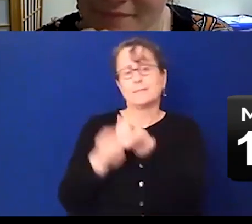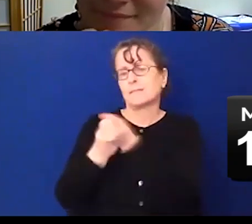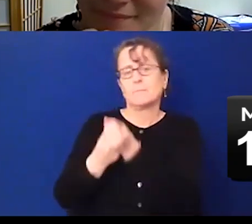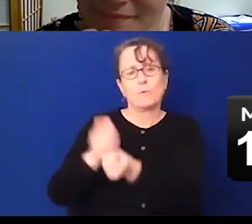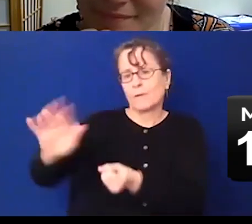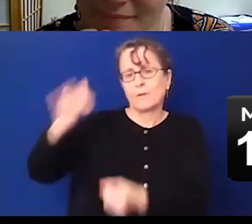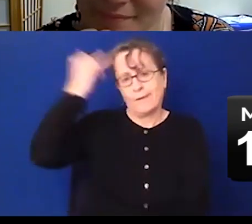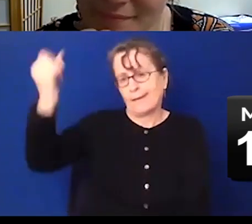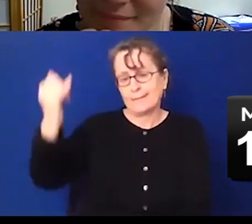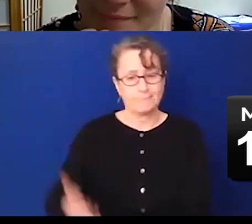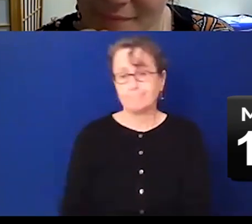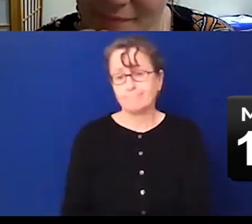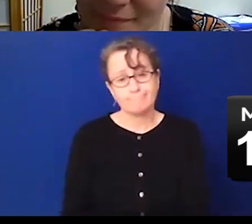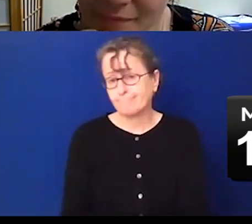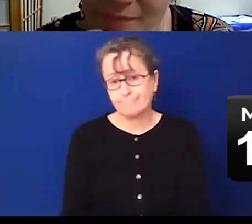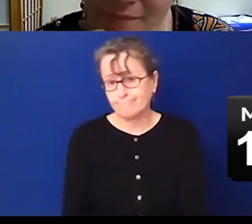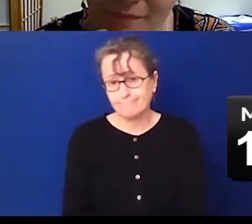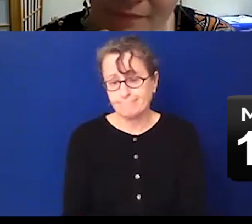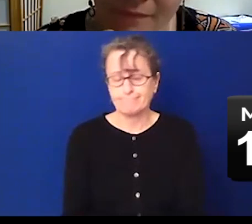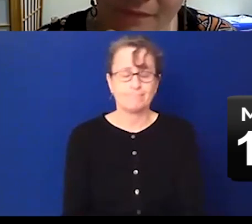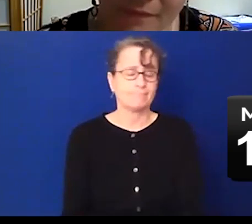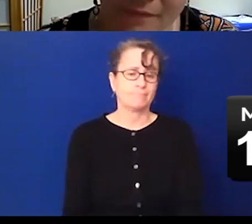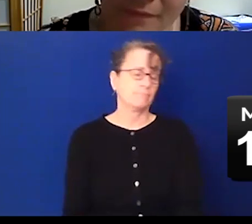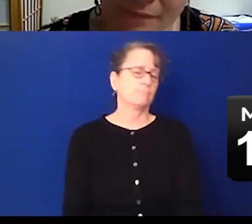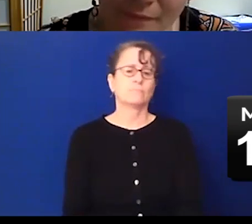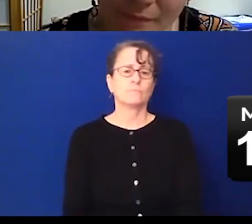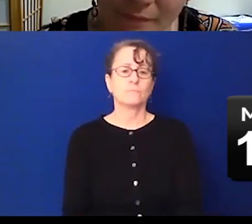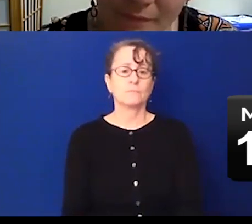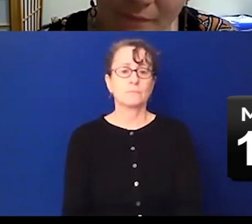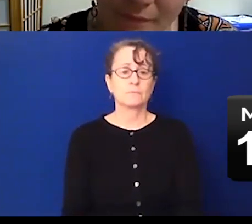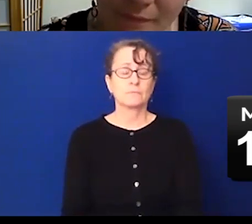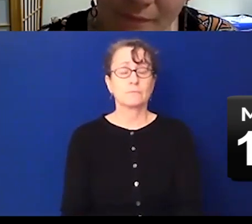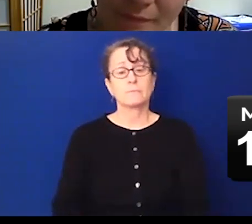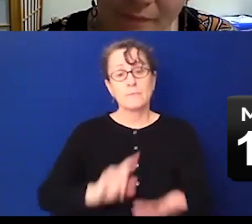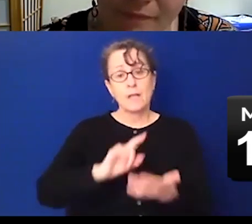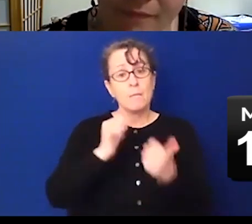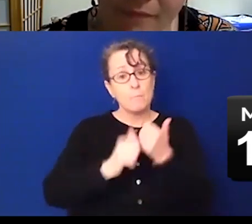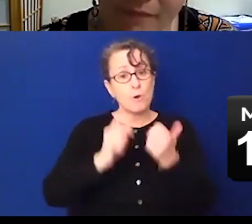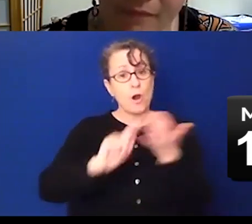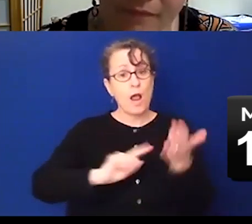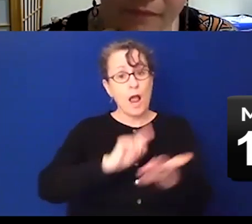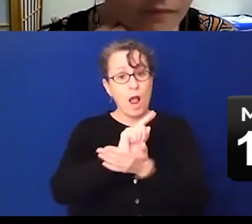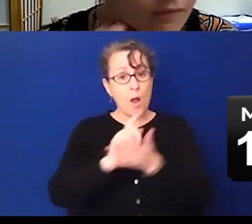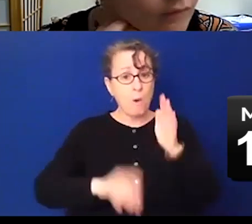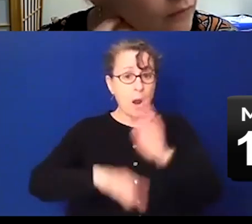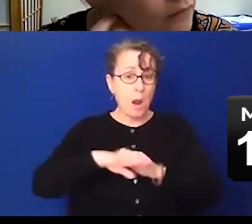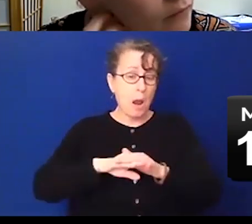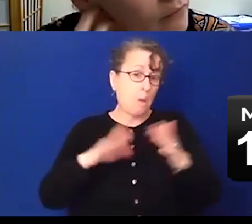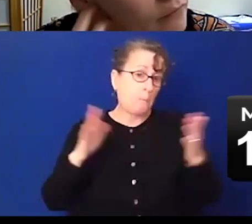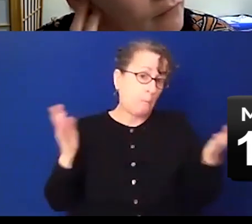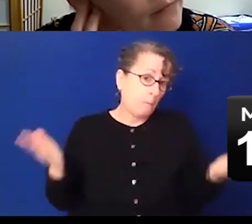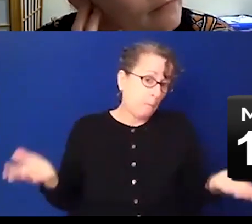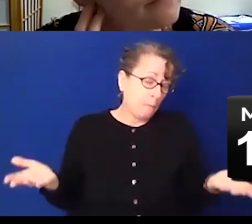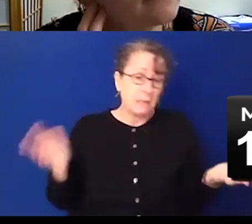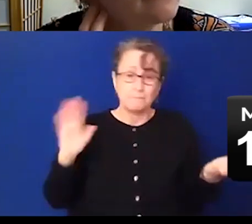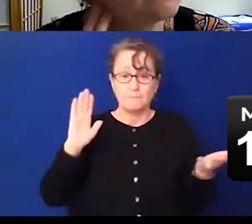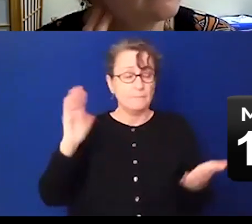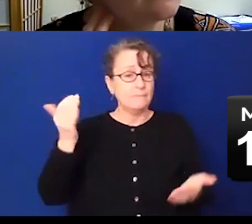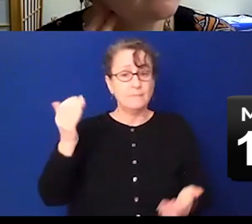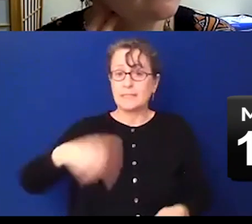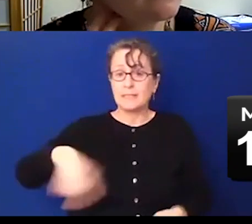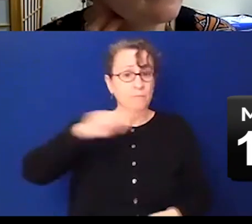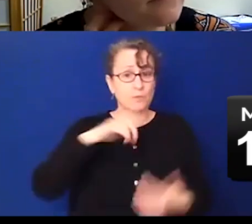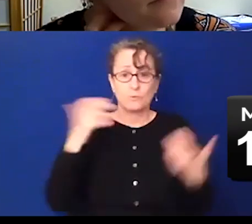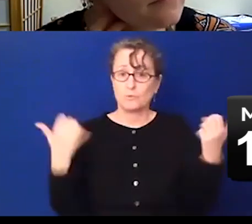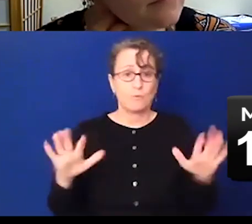cap. But an hourly cap, like, that's also something that sounds like the board doesn't have a will